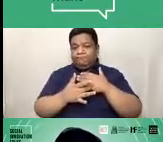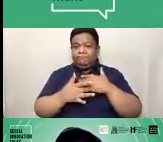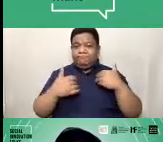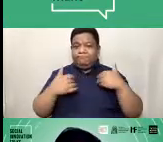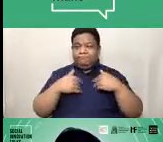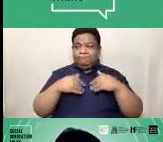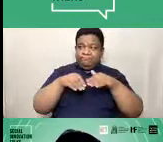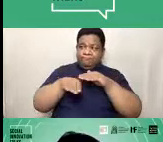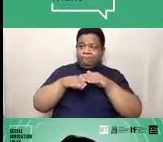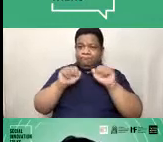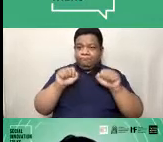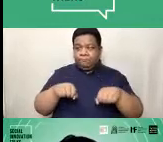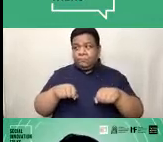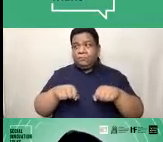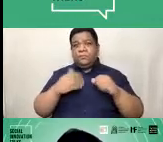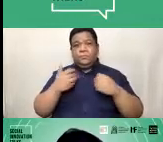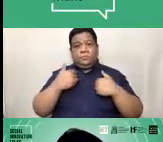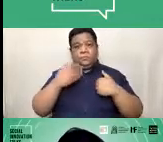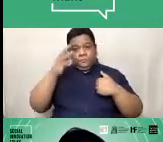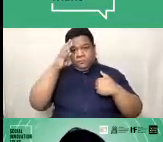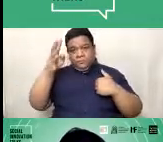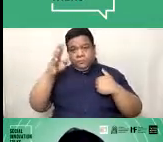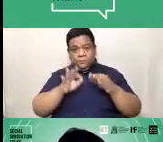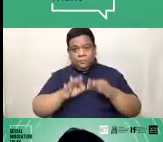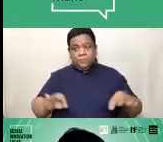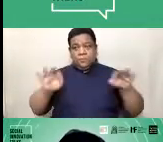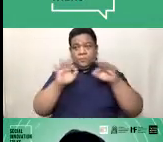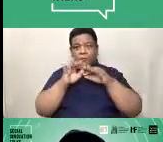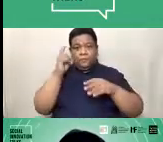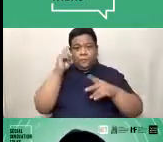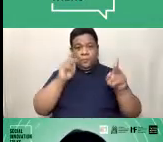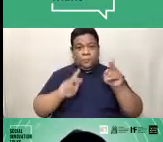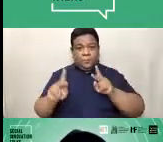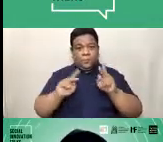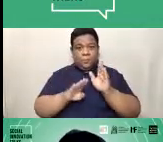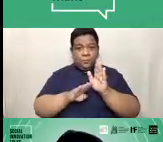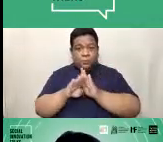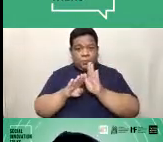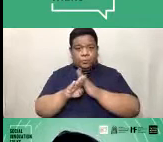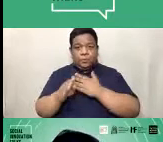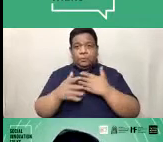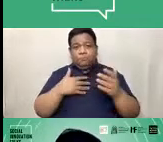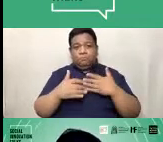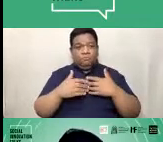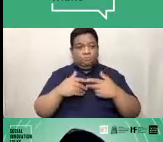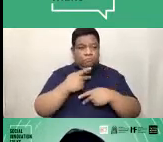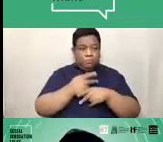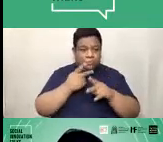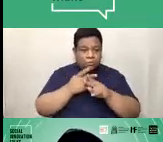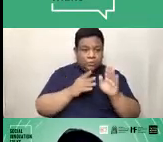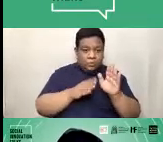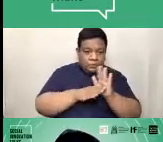because innovation is very important to human development, whether it's through product development or social